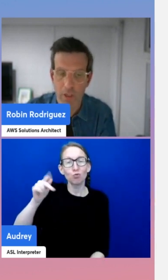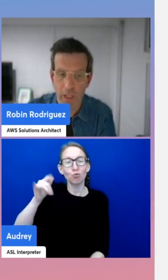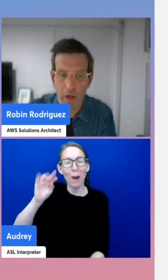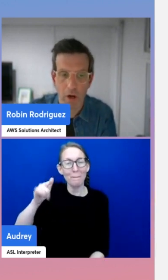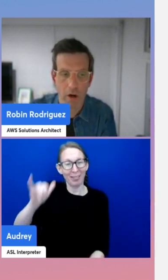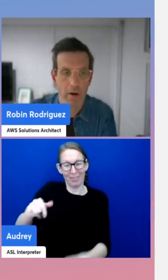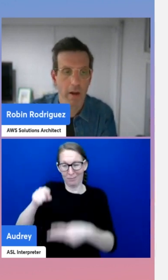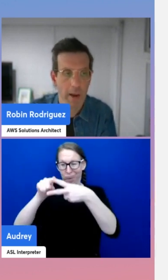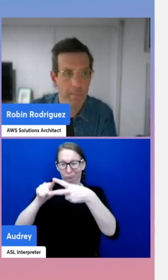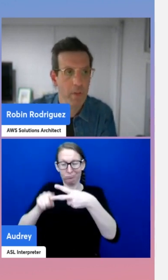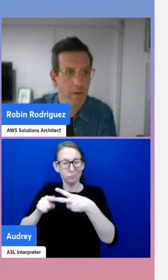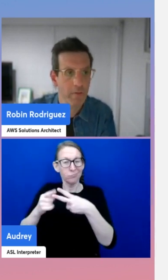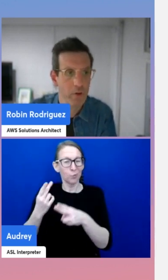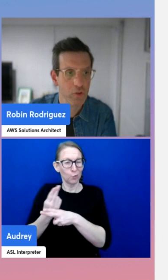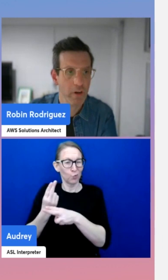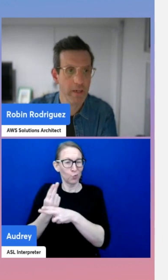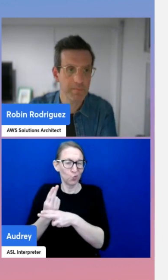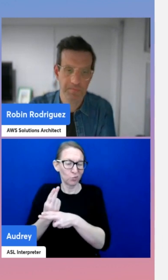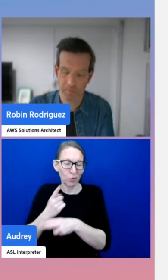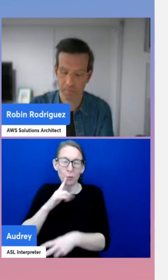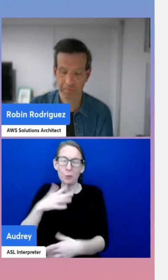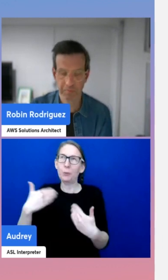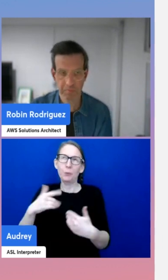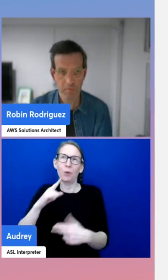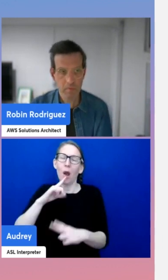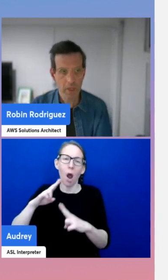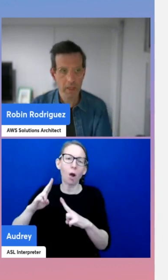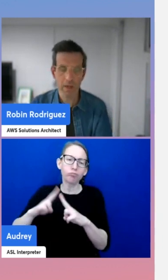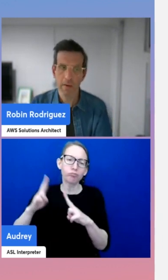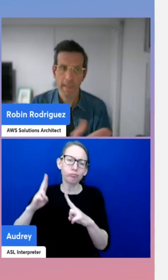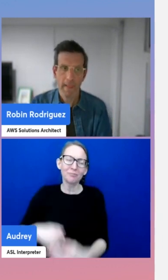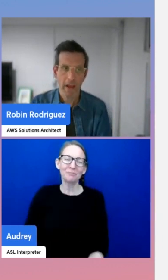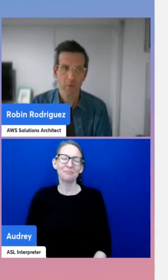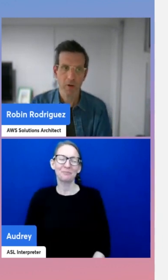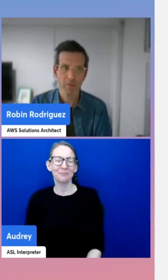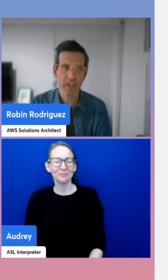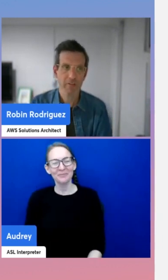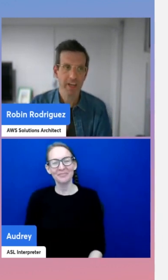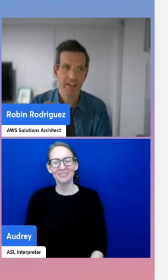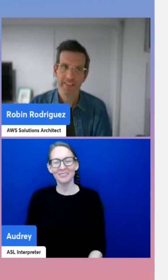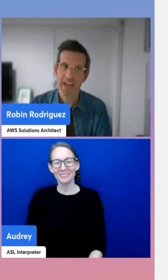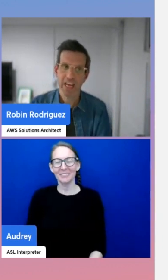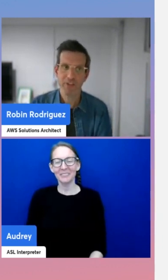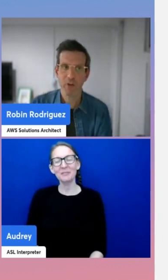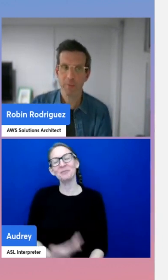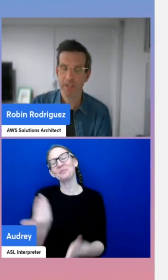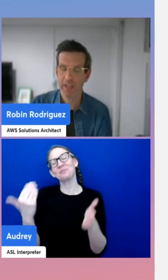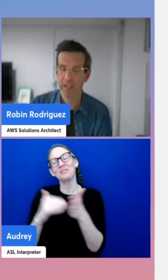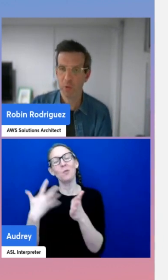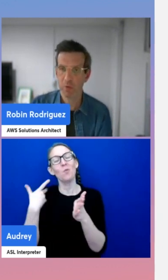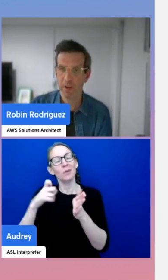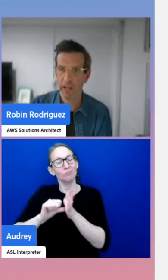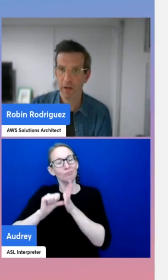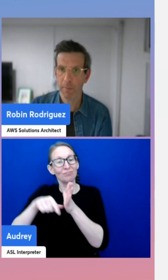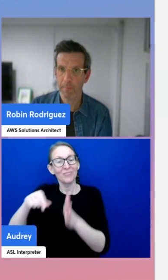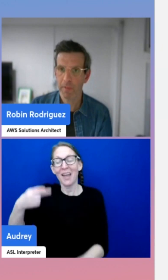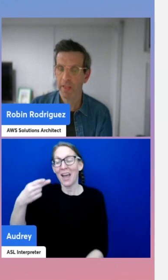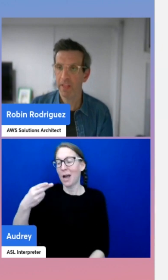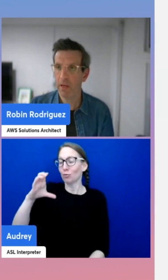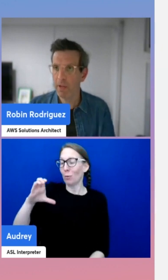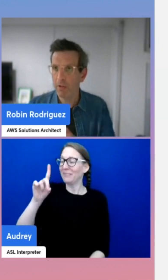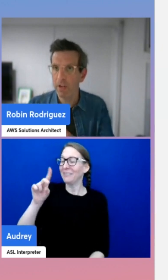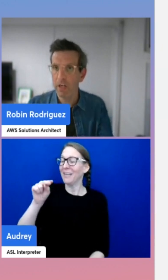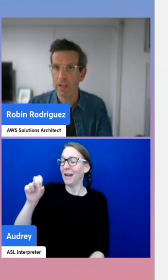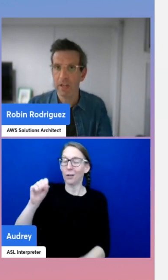they really are first rate. Again, I want to reiterate the HashiCorp DNS provider,